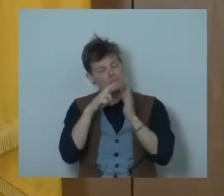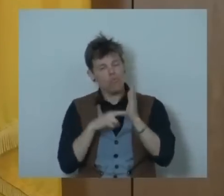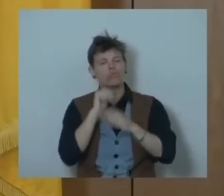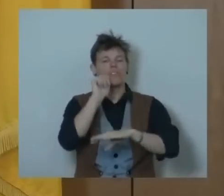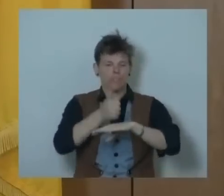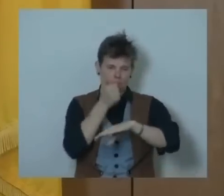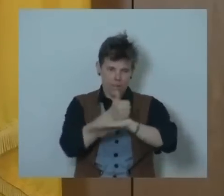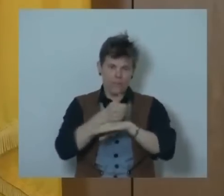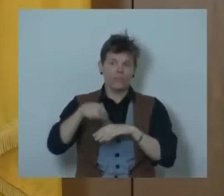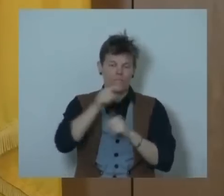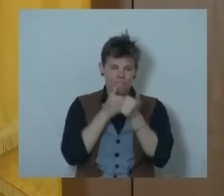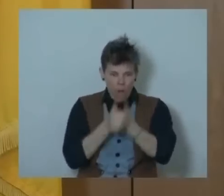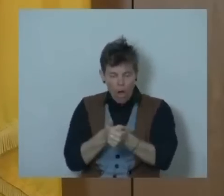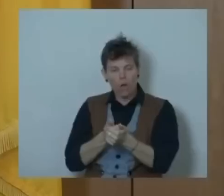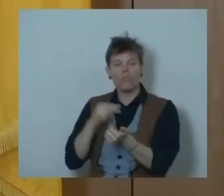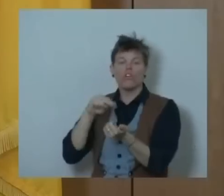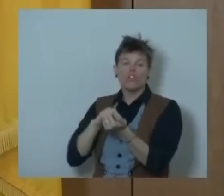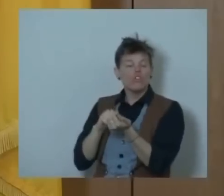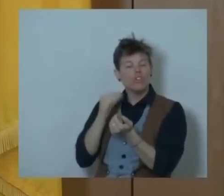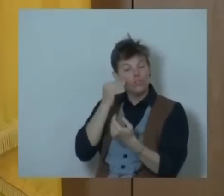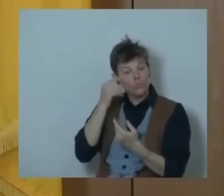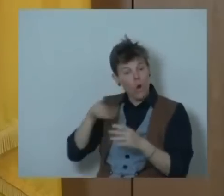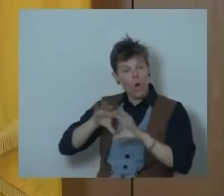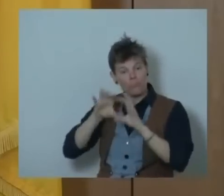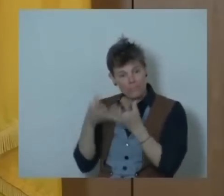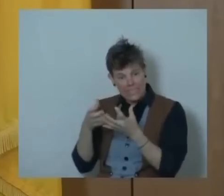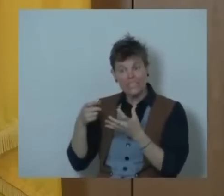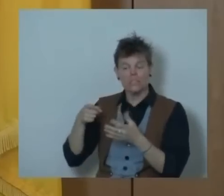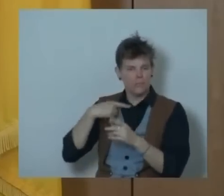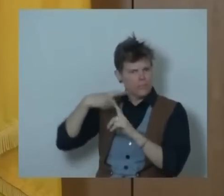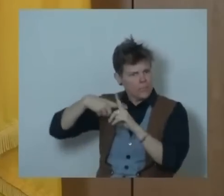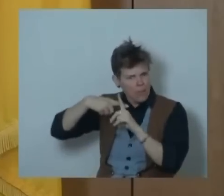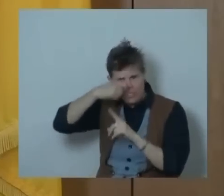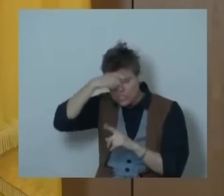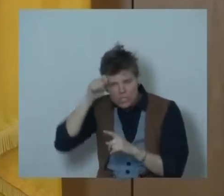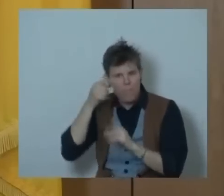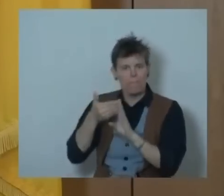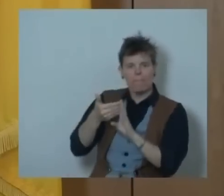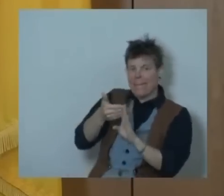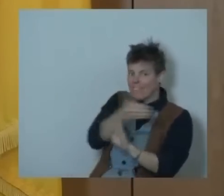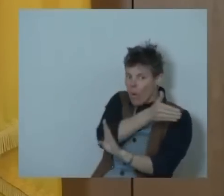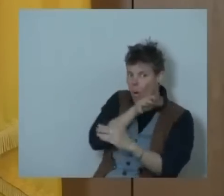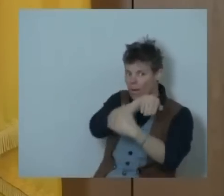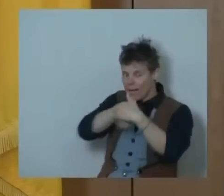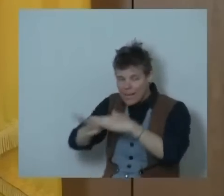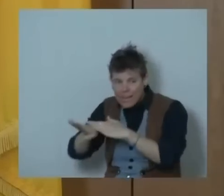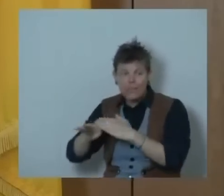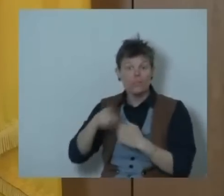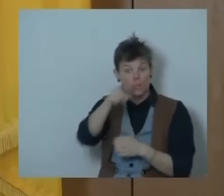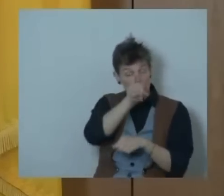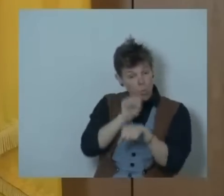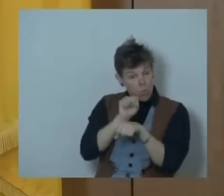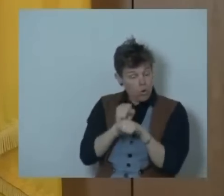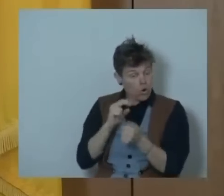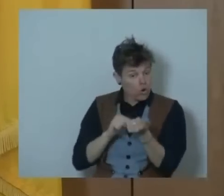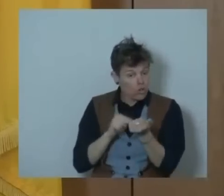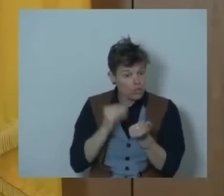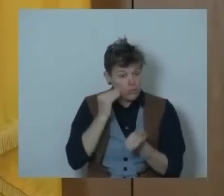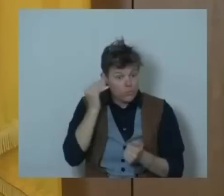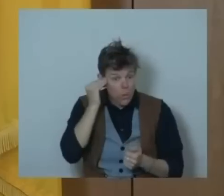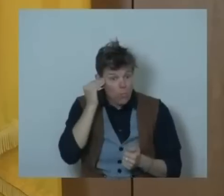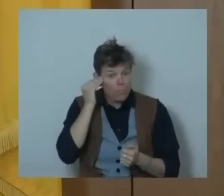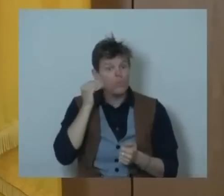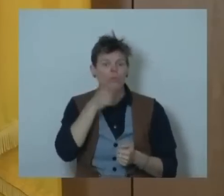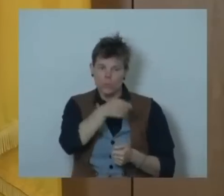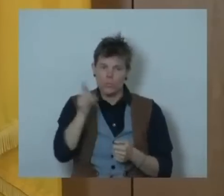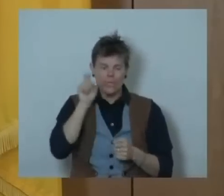right? We have to take people's temperatures. You cannot, if you work in a nursing home, you have to be even more